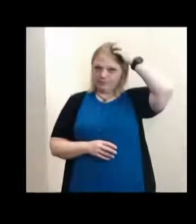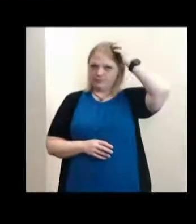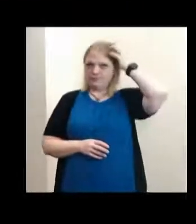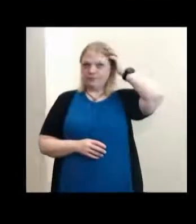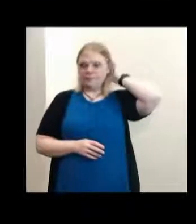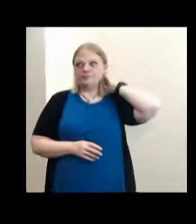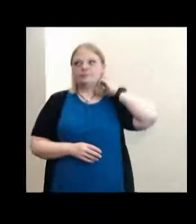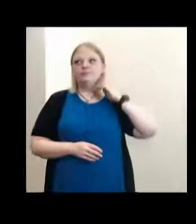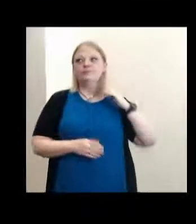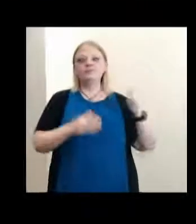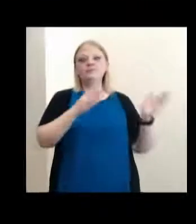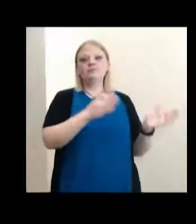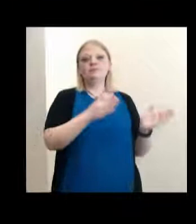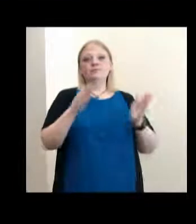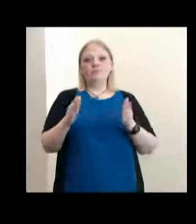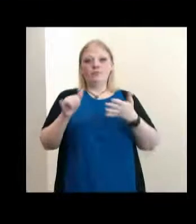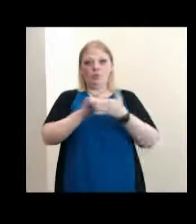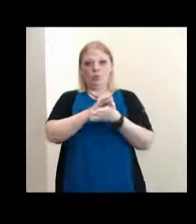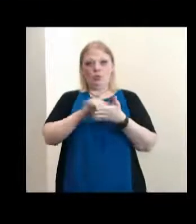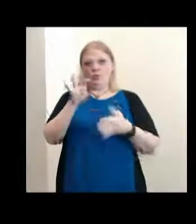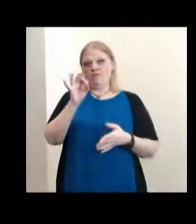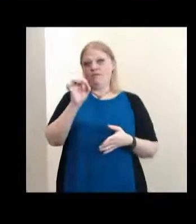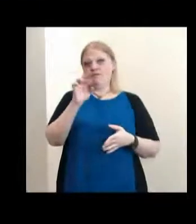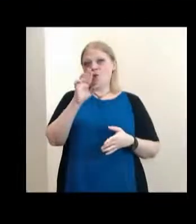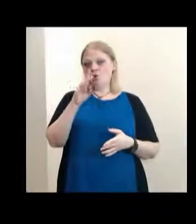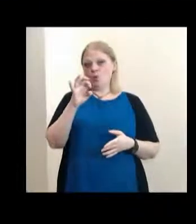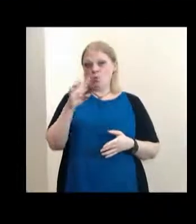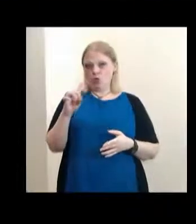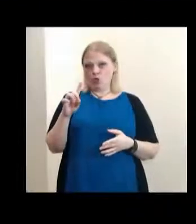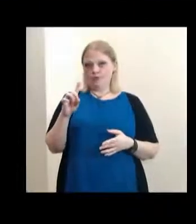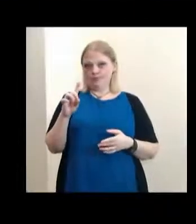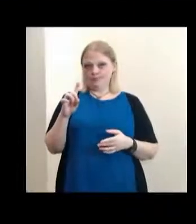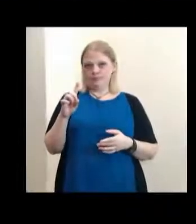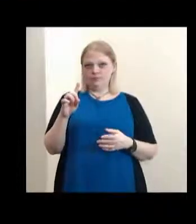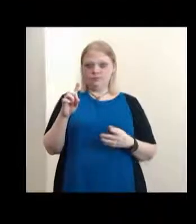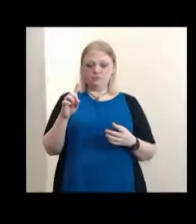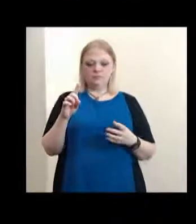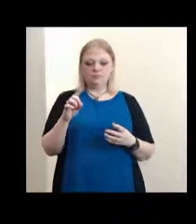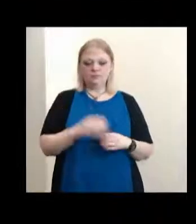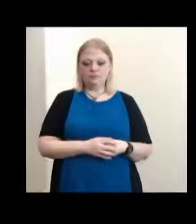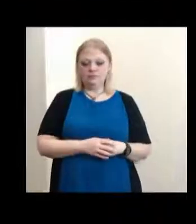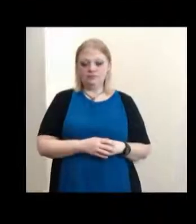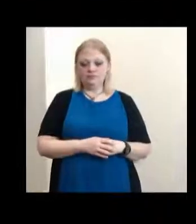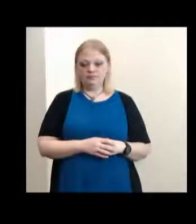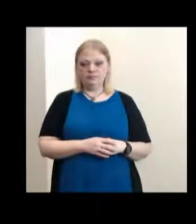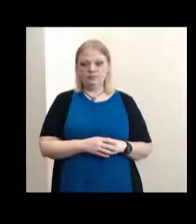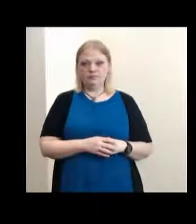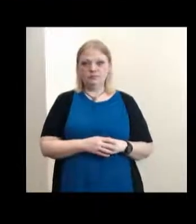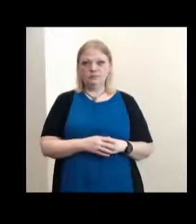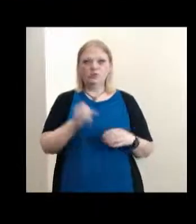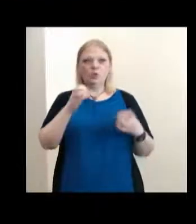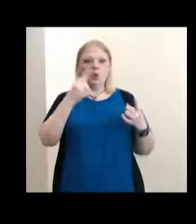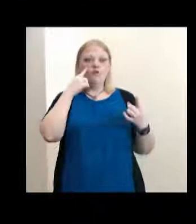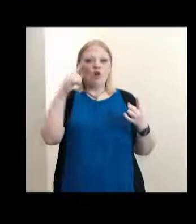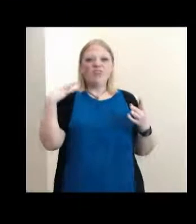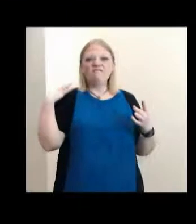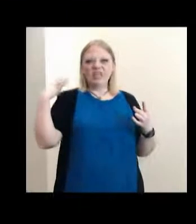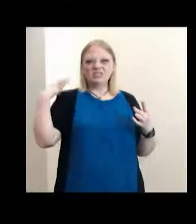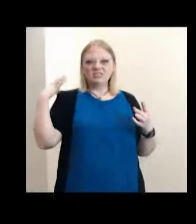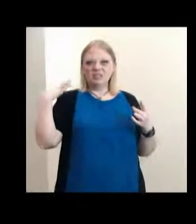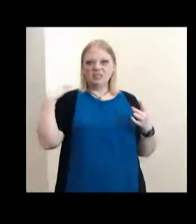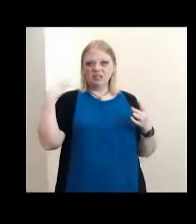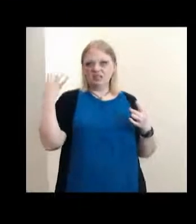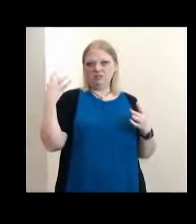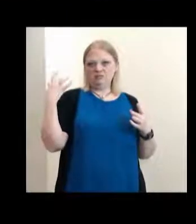over to New York Forward, they were, as well as in addition to vaccine eligibility opening up, we're